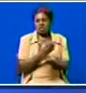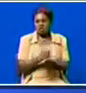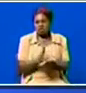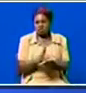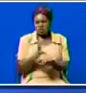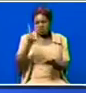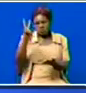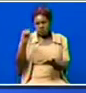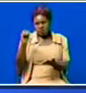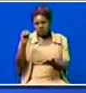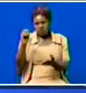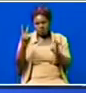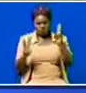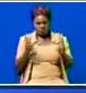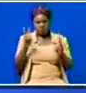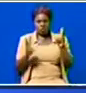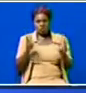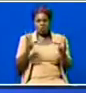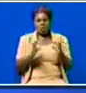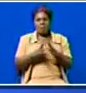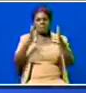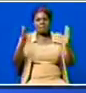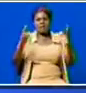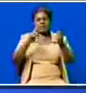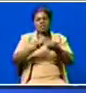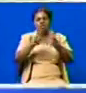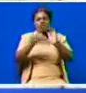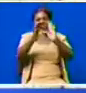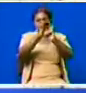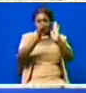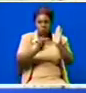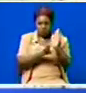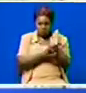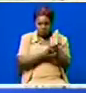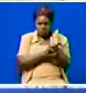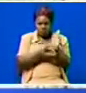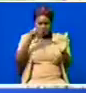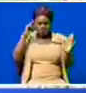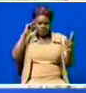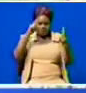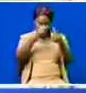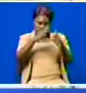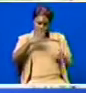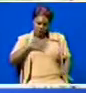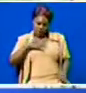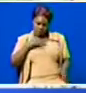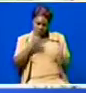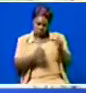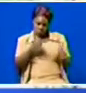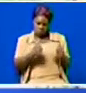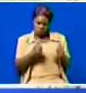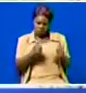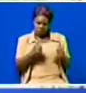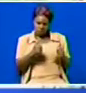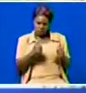will be in 2022 or whenever there will be some major change to the constitution. Our ultimate aim is always to extend